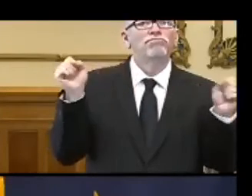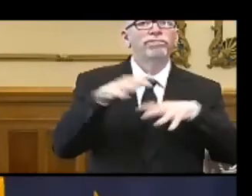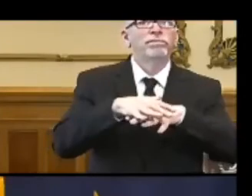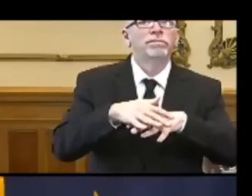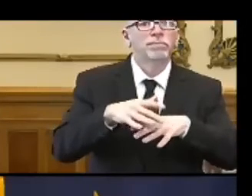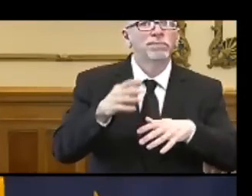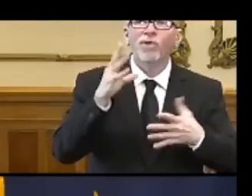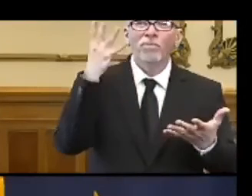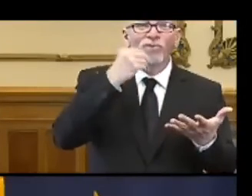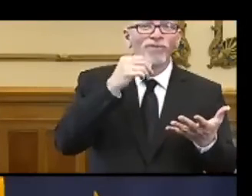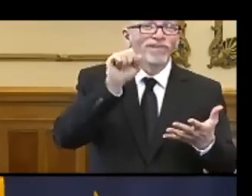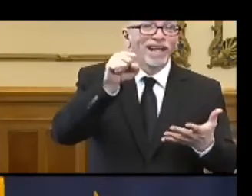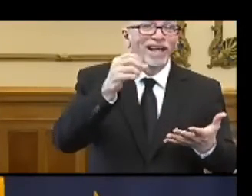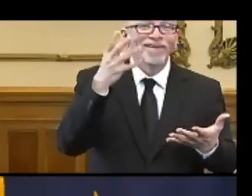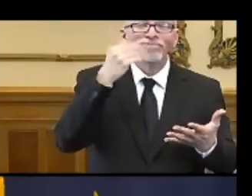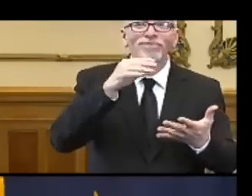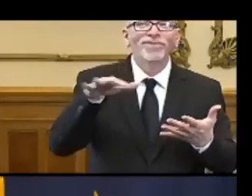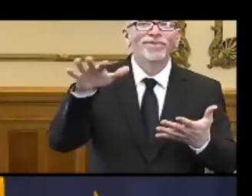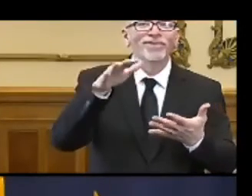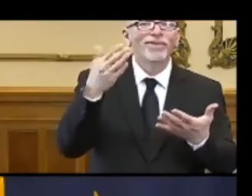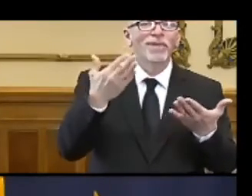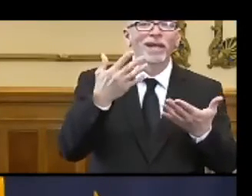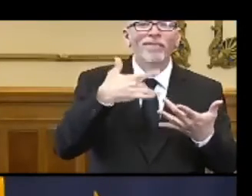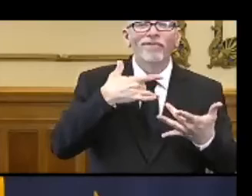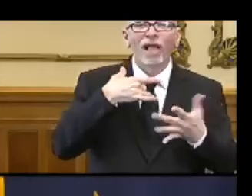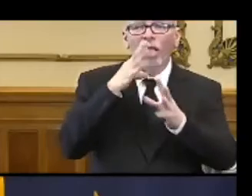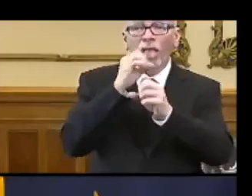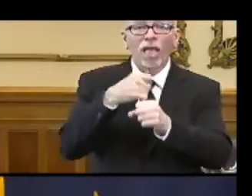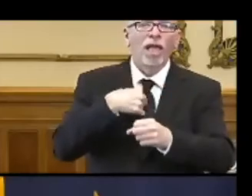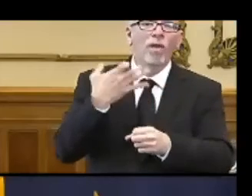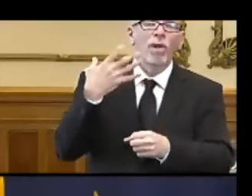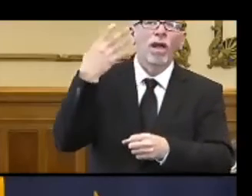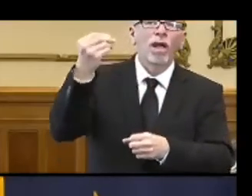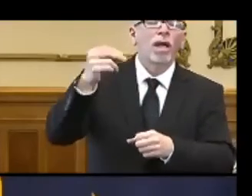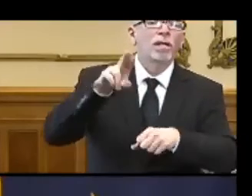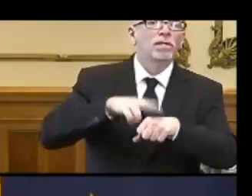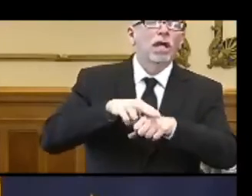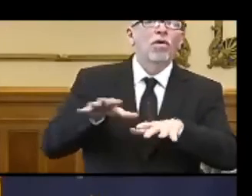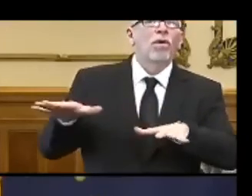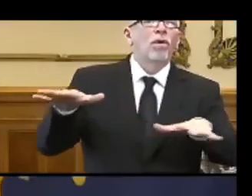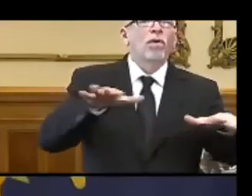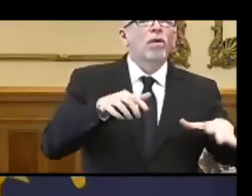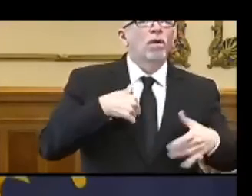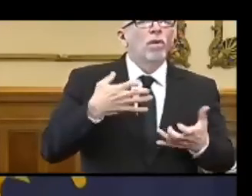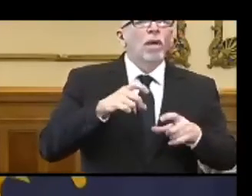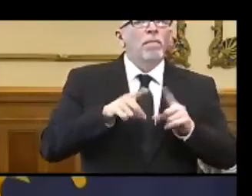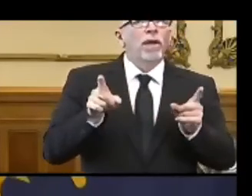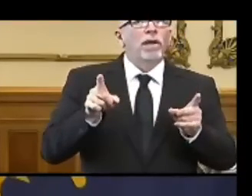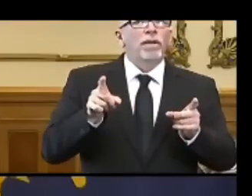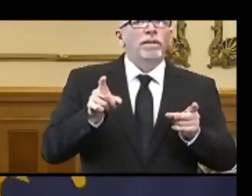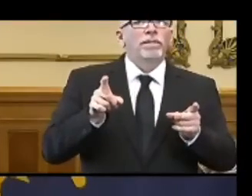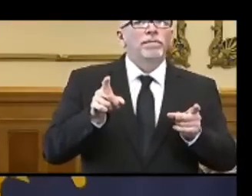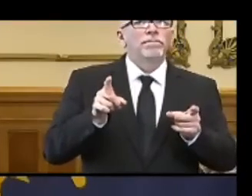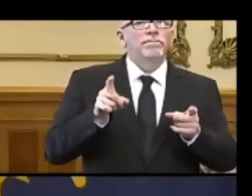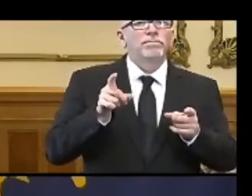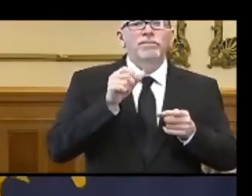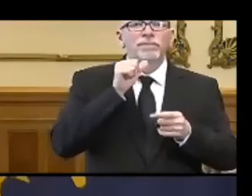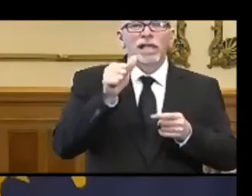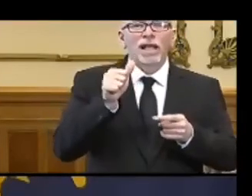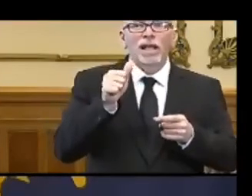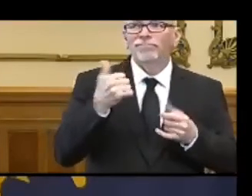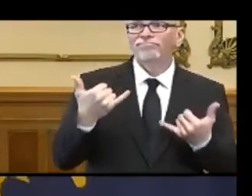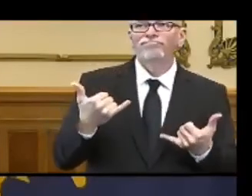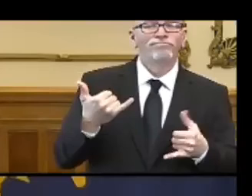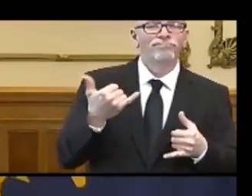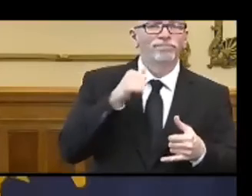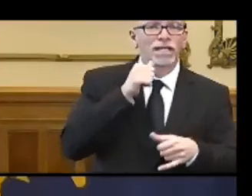so beautiful, and it's probably luring and attractive to go out to one of the state parks, but we have said that's not what this is for. The